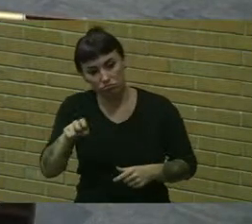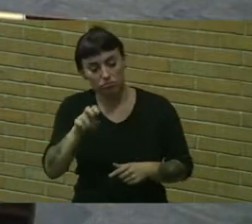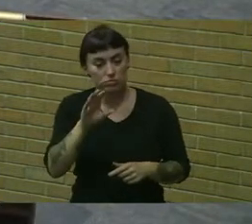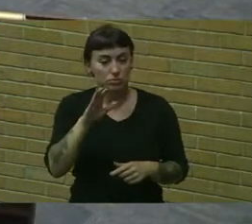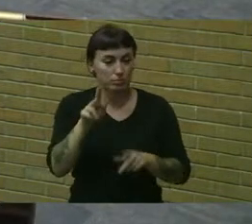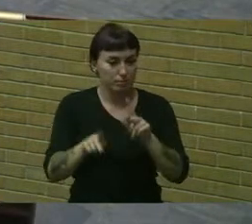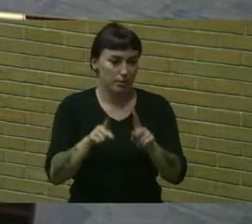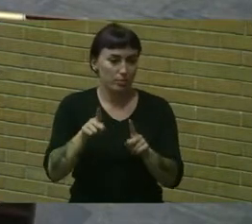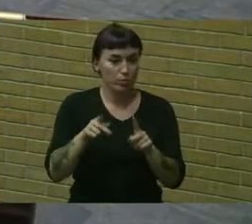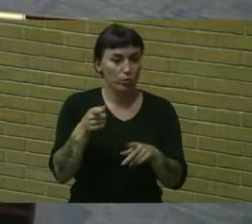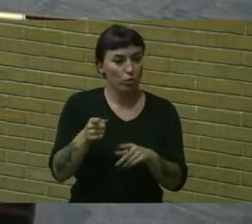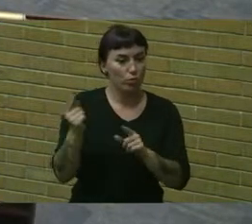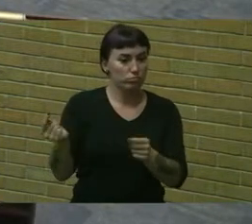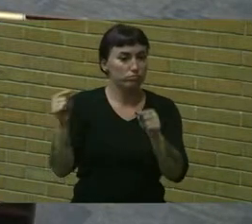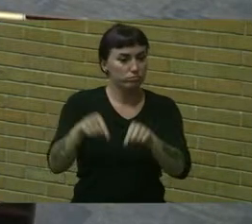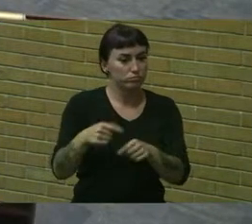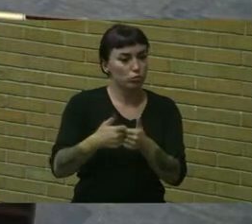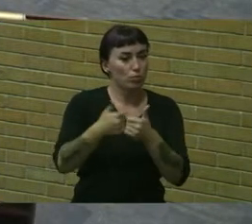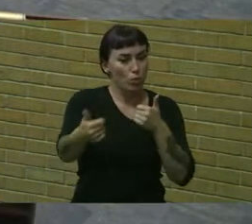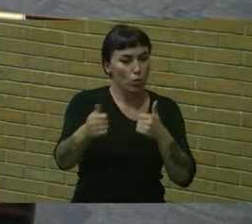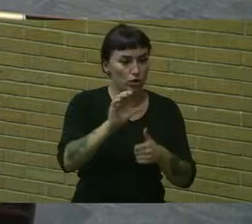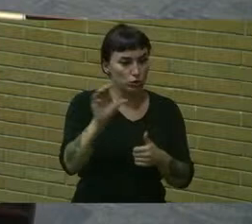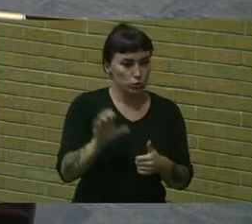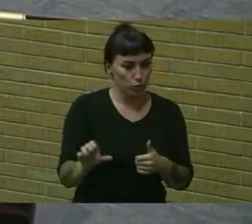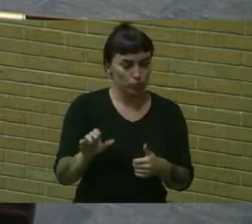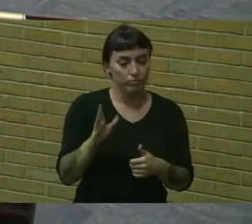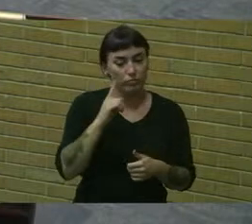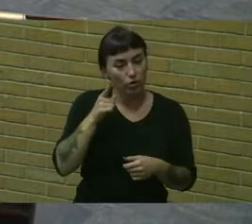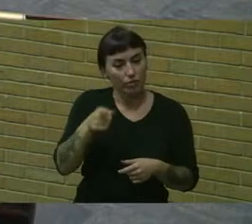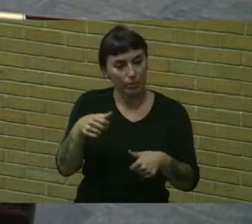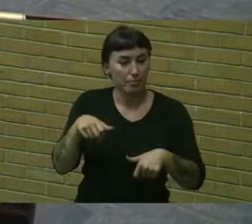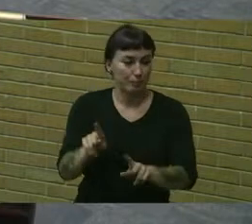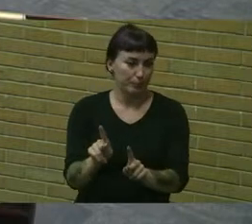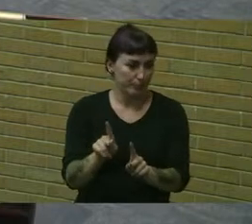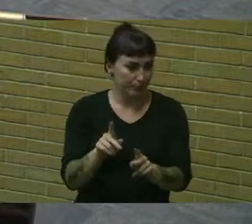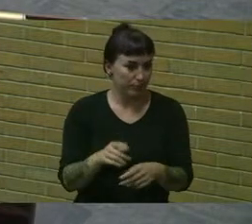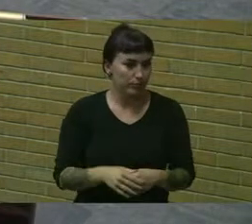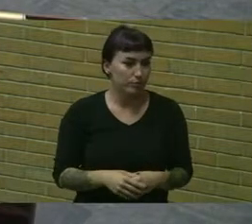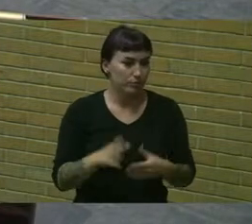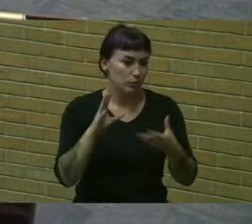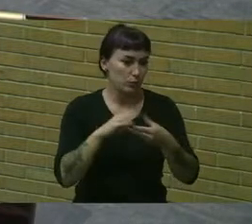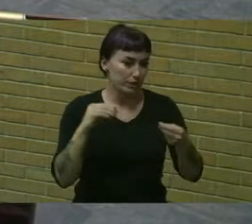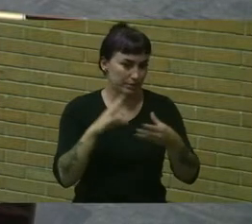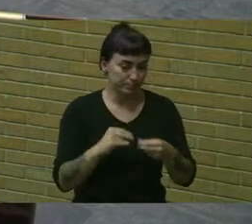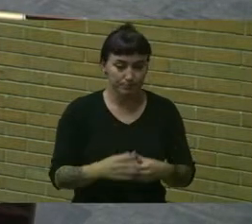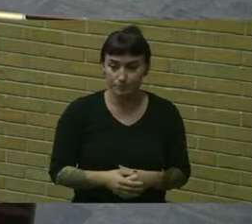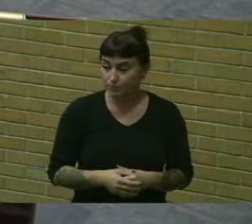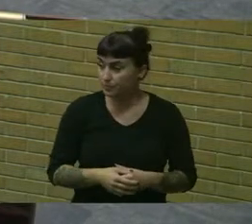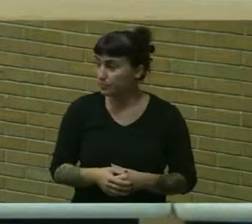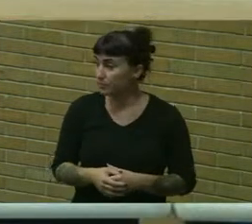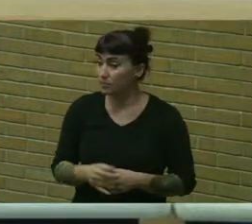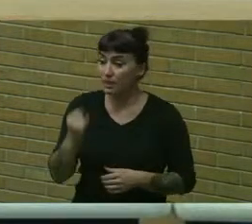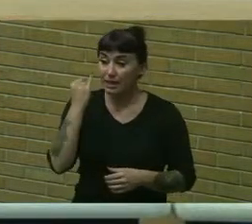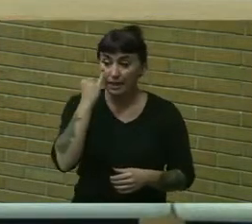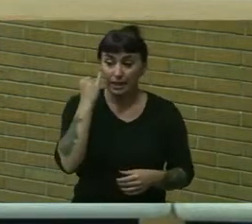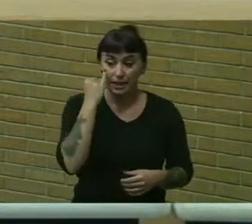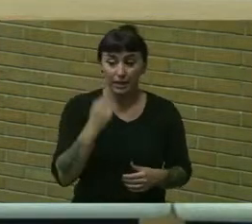to people who are attending remotely to give them the opportunity to speak. If